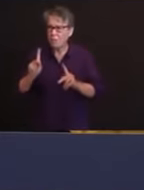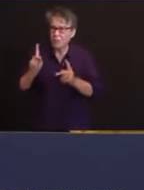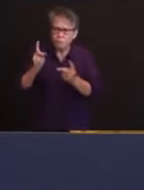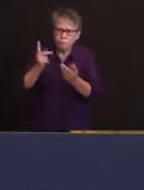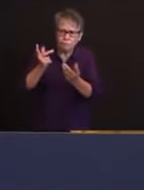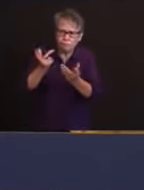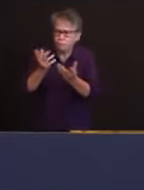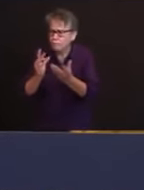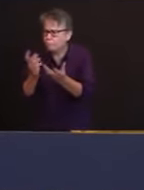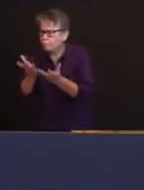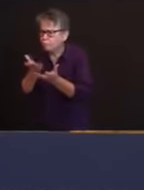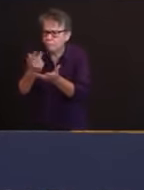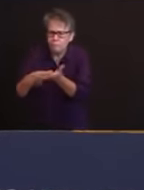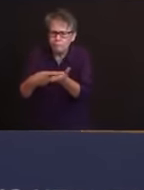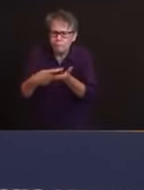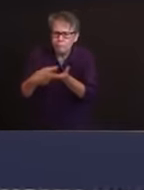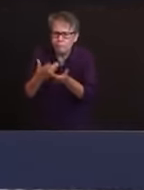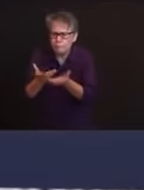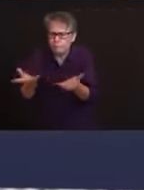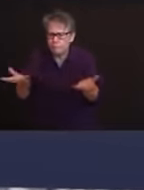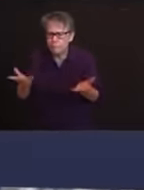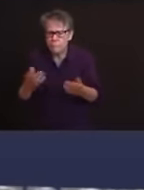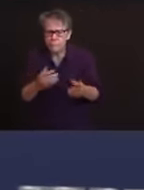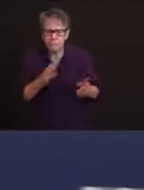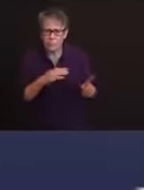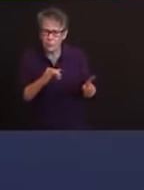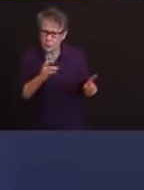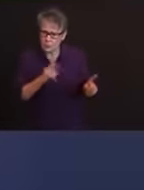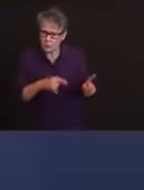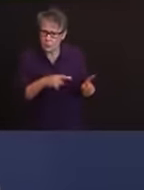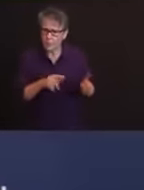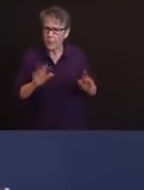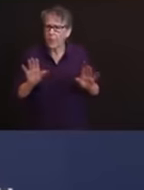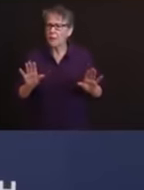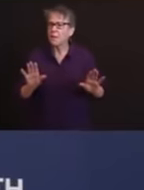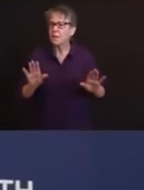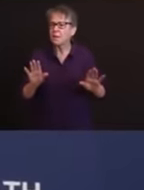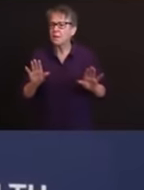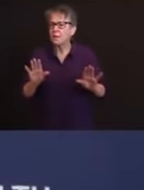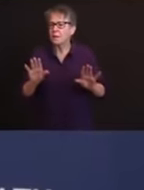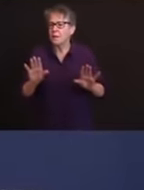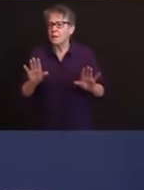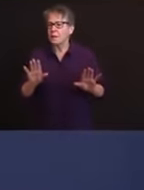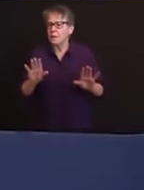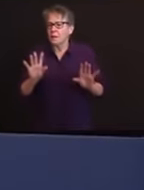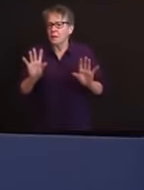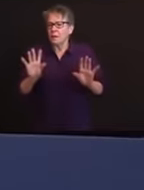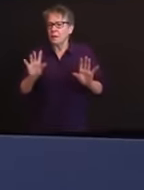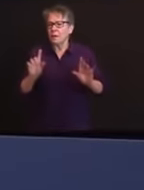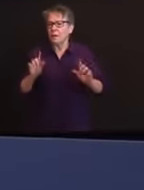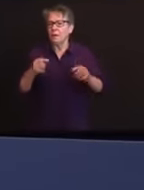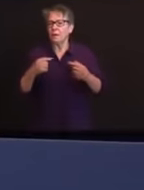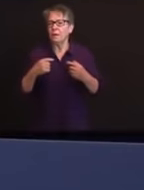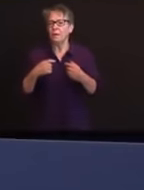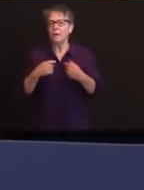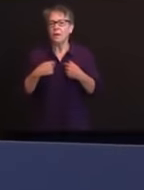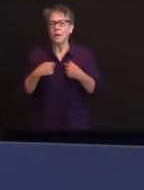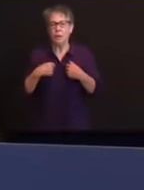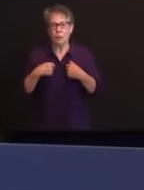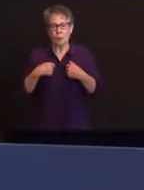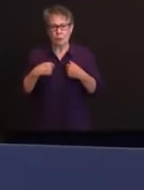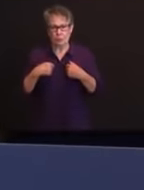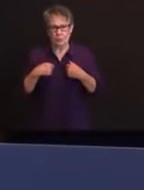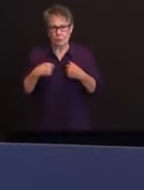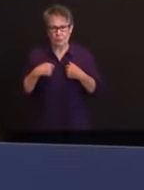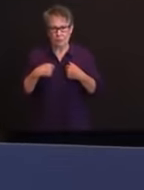any reaction to that question? Before I give a reaction to that, I want to give a reaction to the hospital leaders. Yeah. We're on phone calls with them, and I just